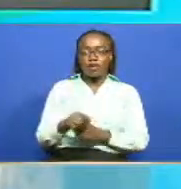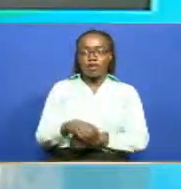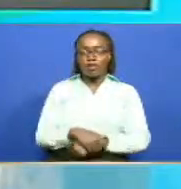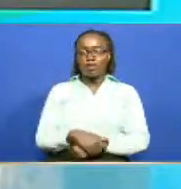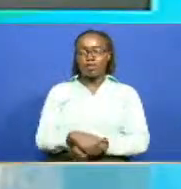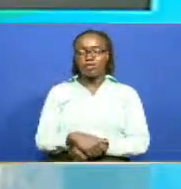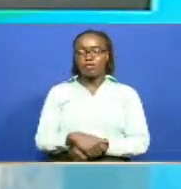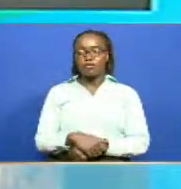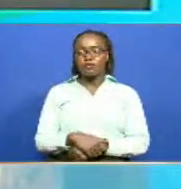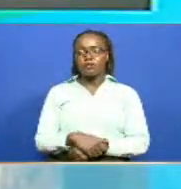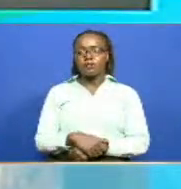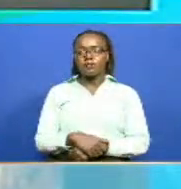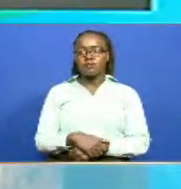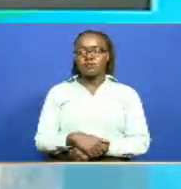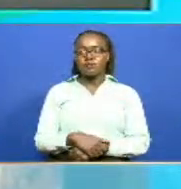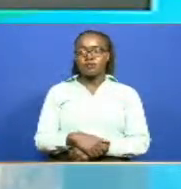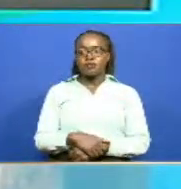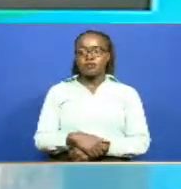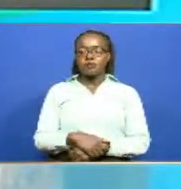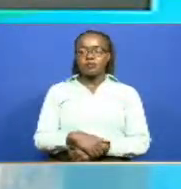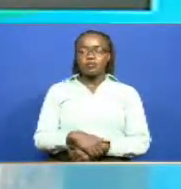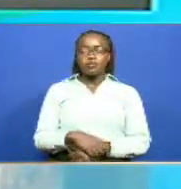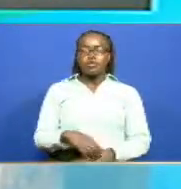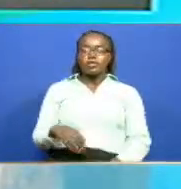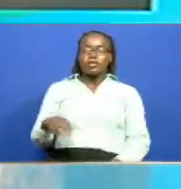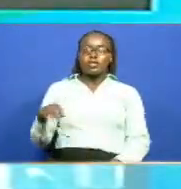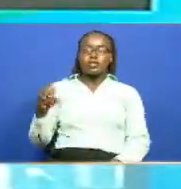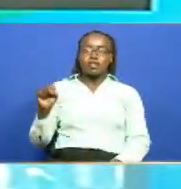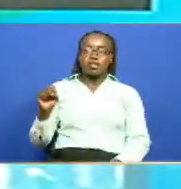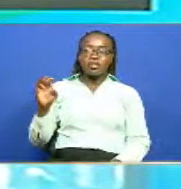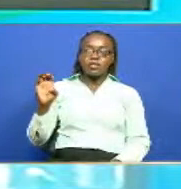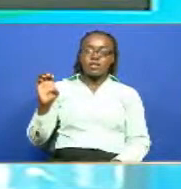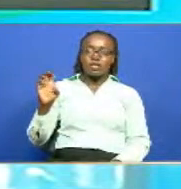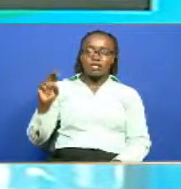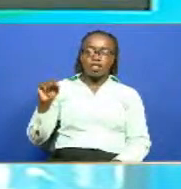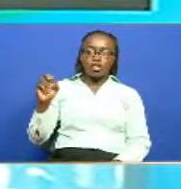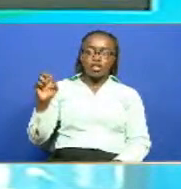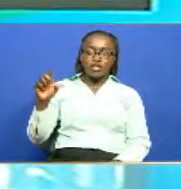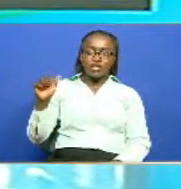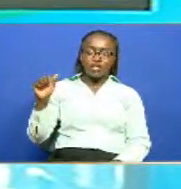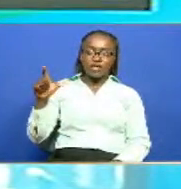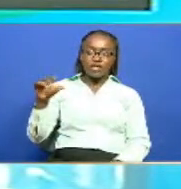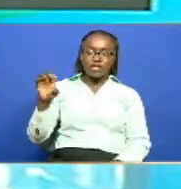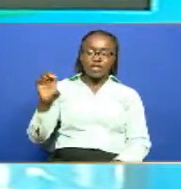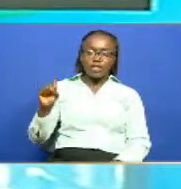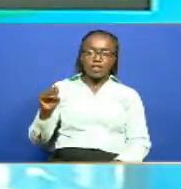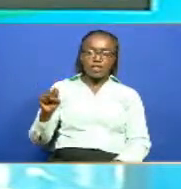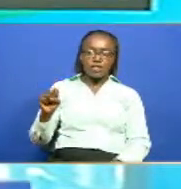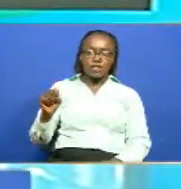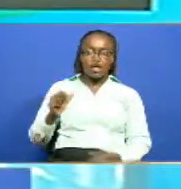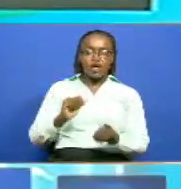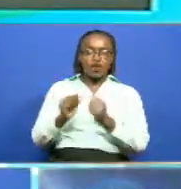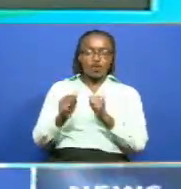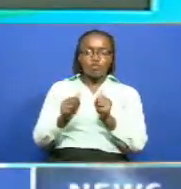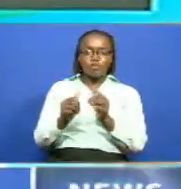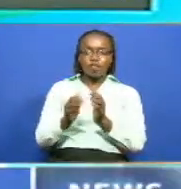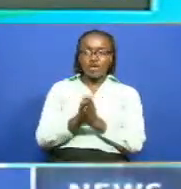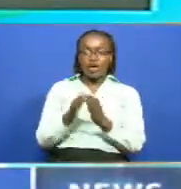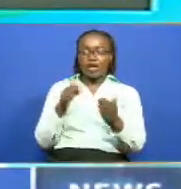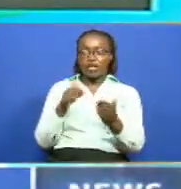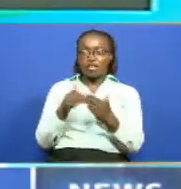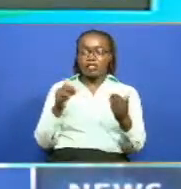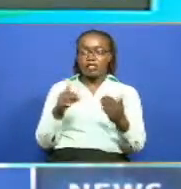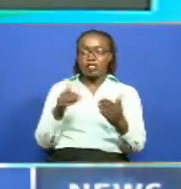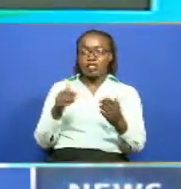Now, internationally, Senegalese international Edouard Mendy is set to compete against keeper Ari Zabalaga and Willy Caballero to